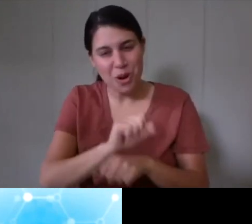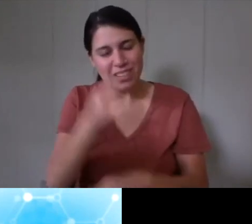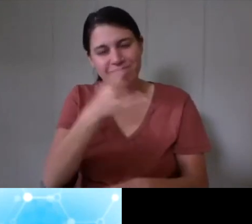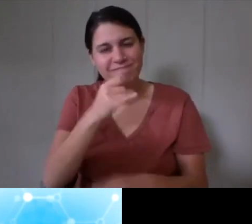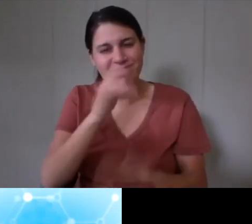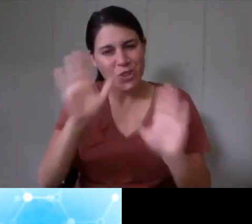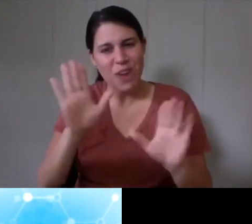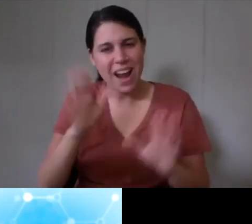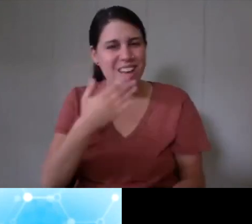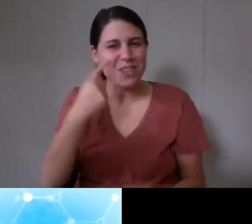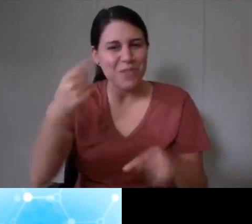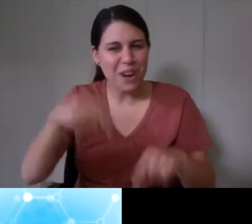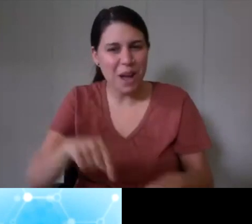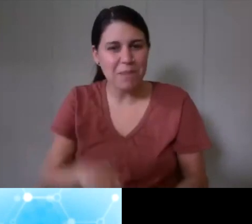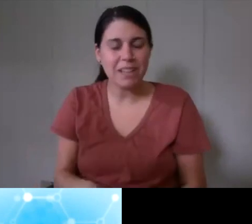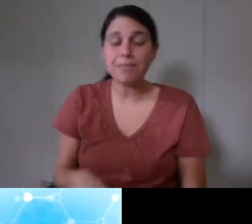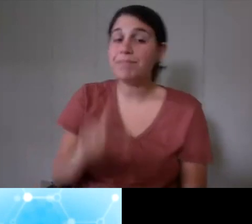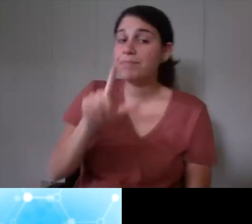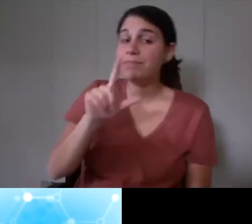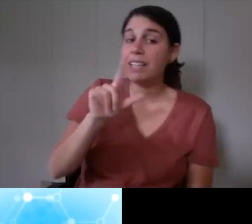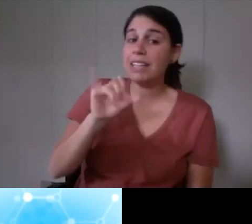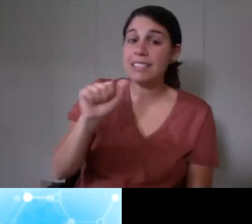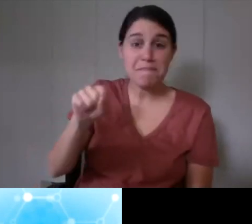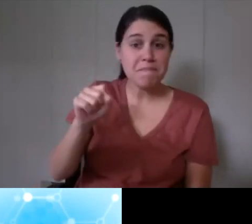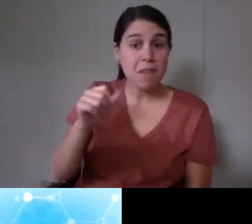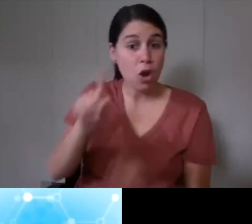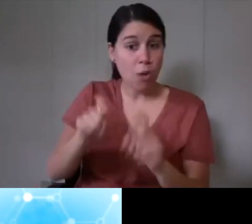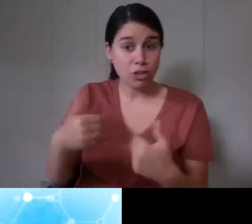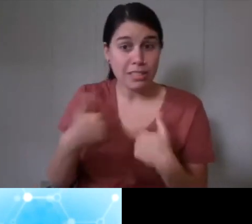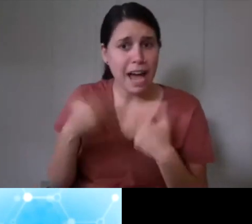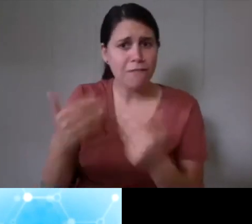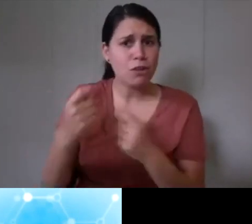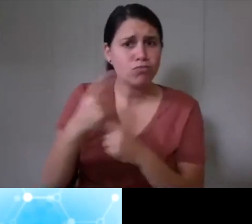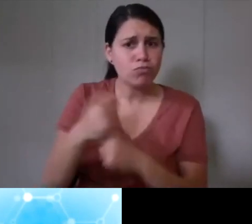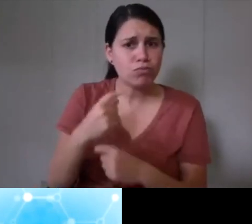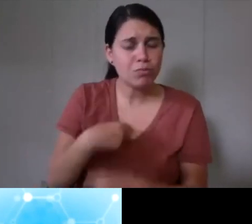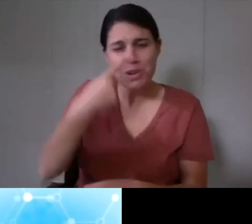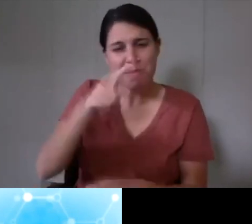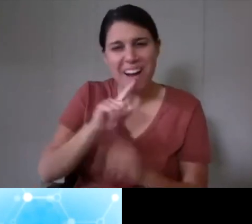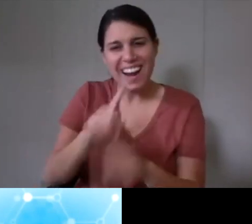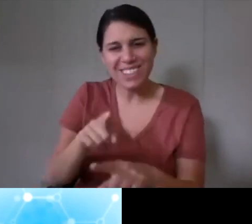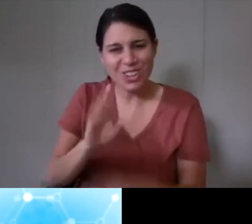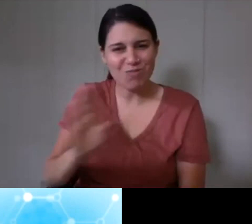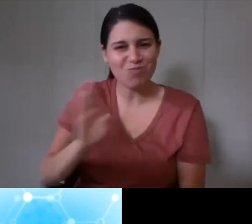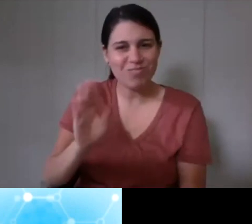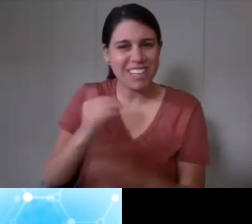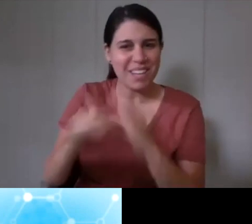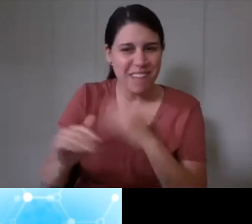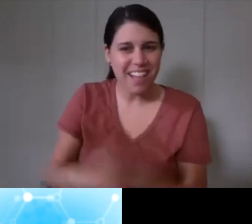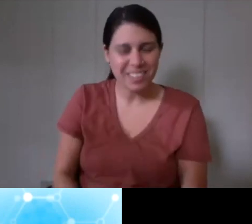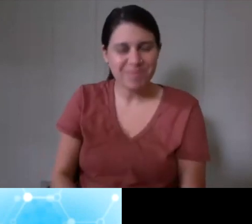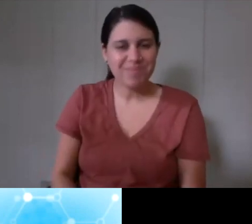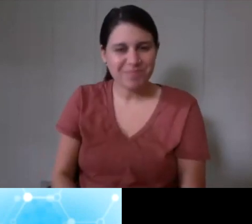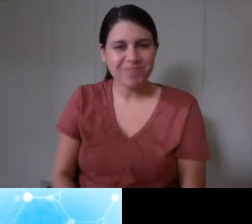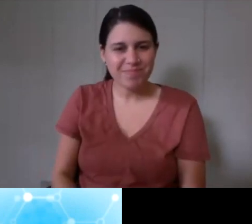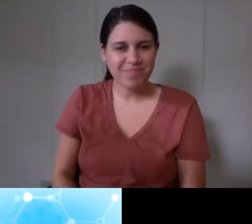appreciate you sharing it with us. Thank you. And if you send me those questions, I'd be happy to answer them offline in email or anything. And